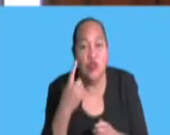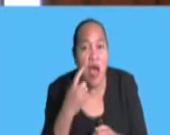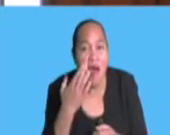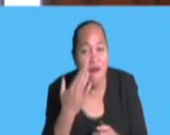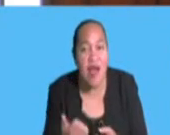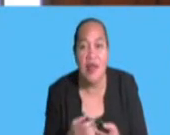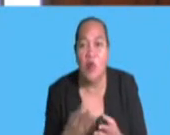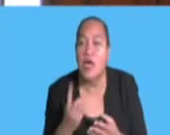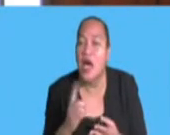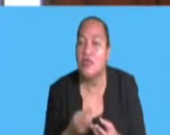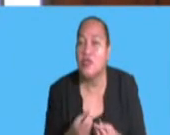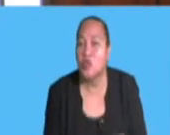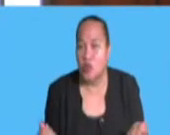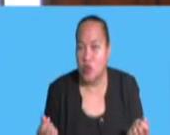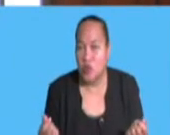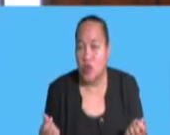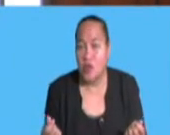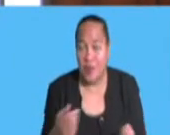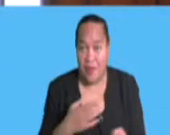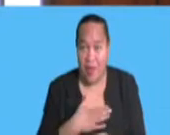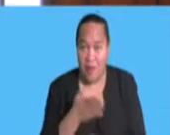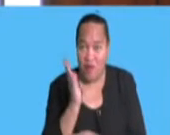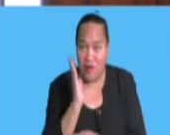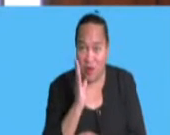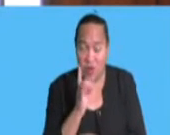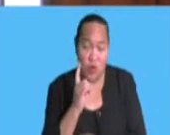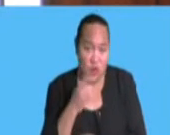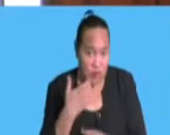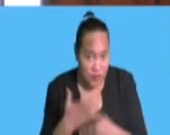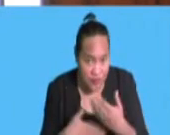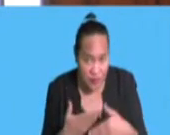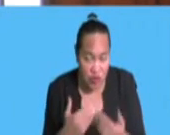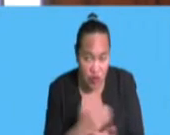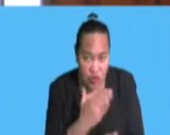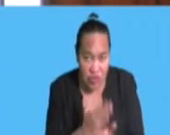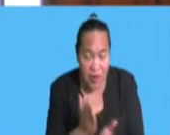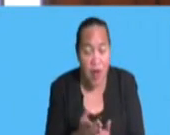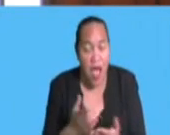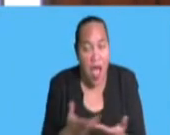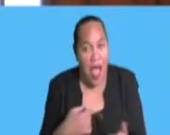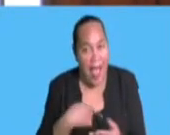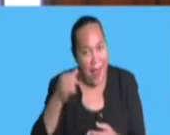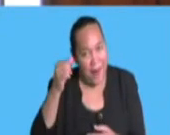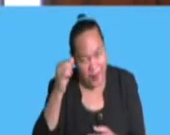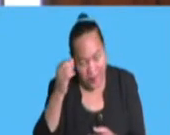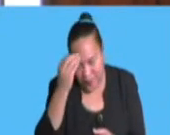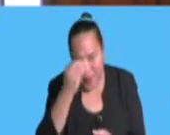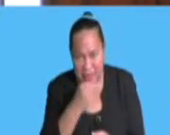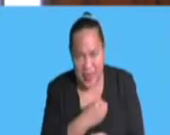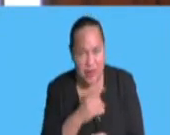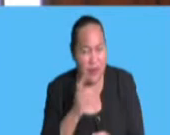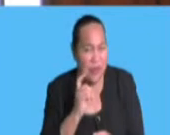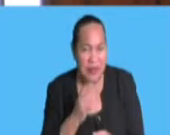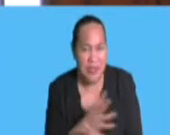transition and adjustments. Now, in my presentation, I will attempt to highlight now how I believe this budget is crippling our